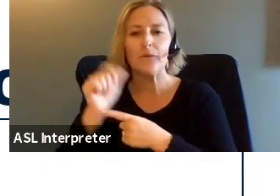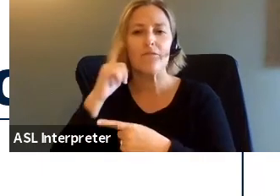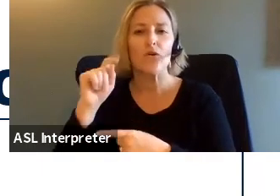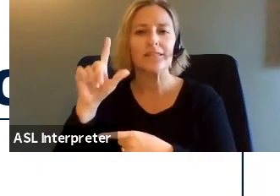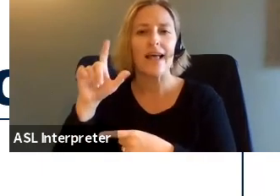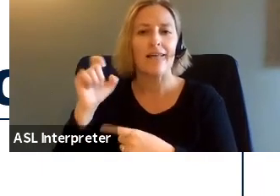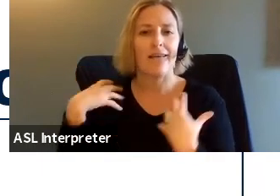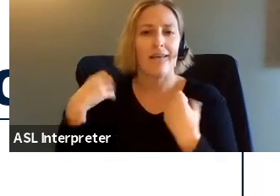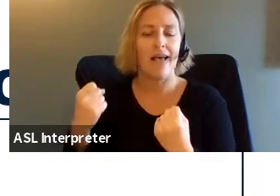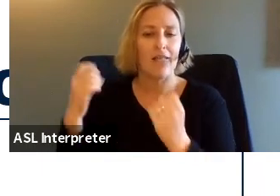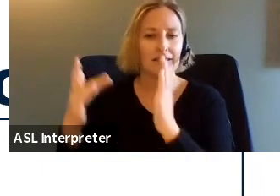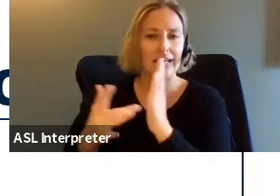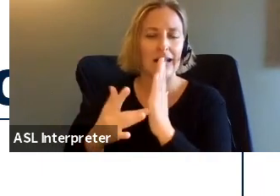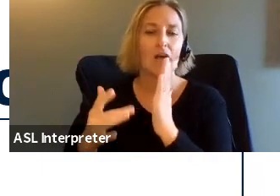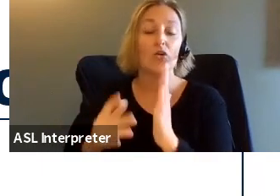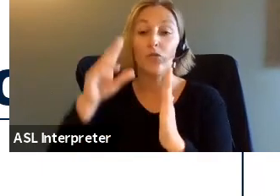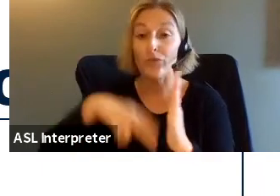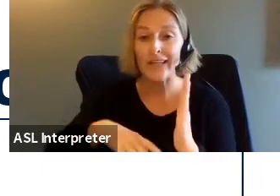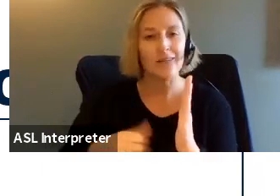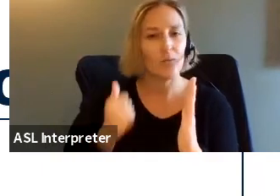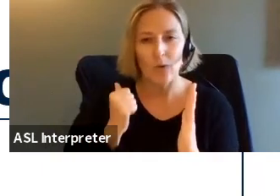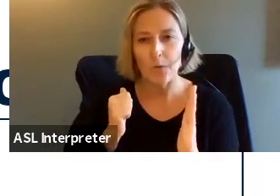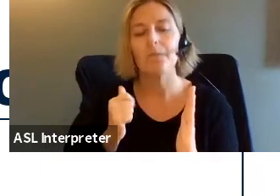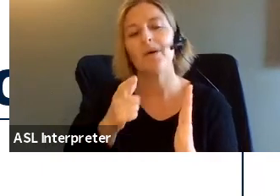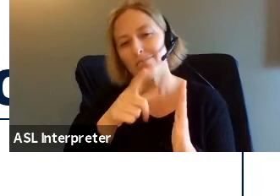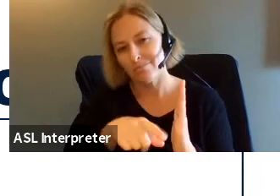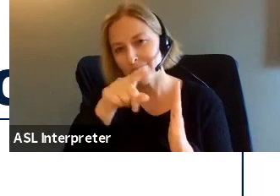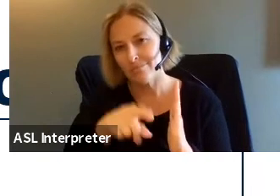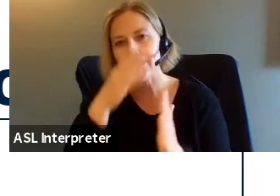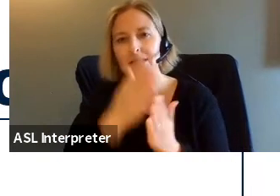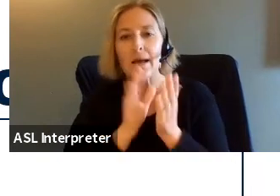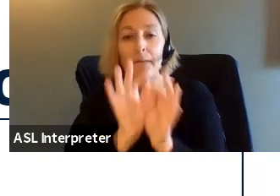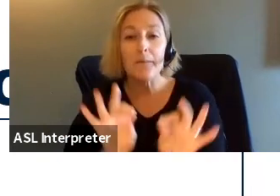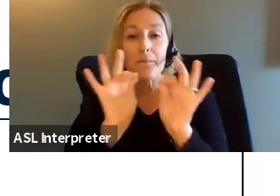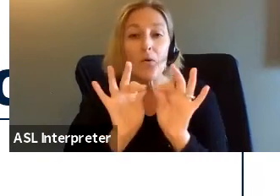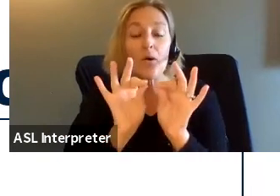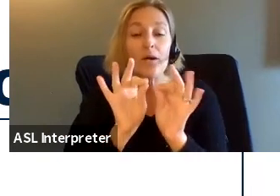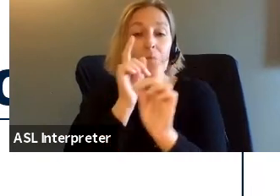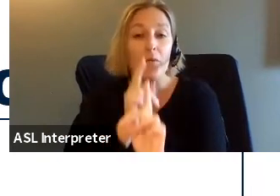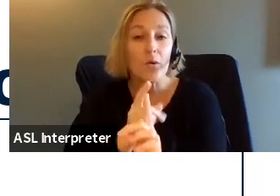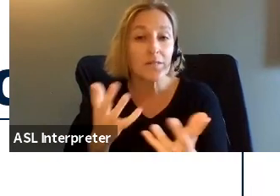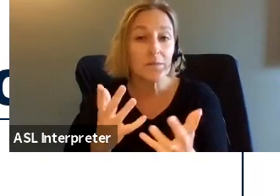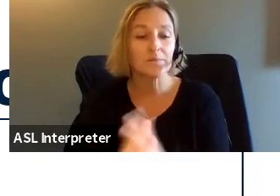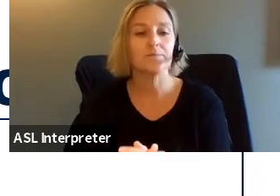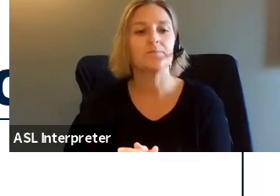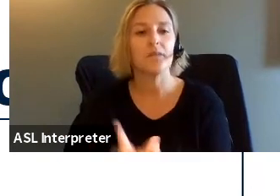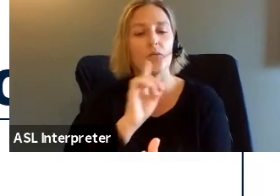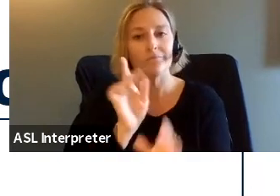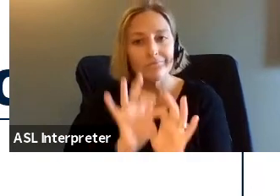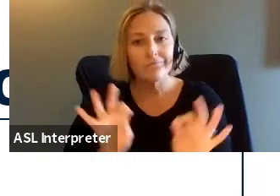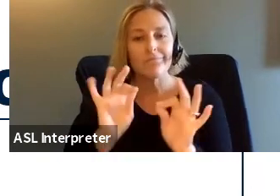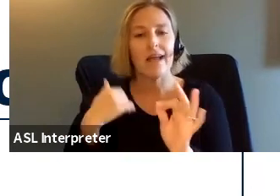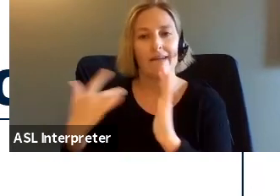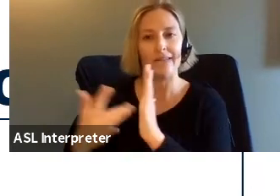I'm not going to read all of these to you, but some of the key takeaway points were that really having a technology that